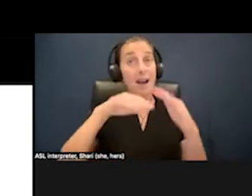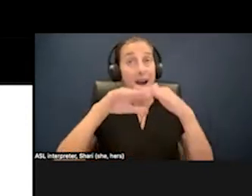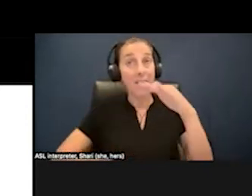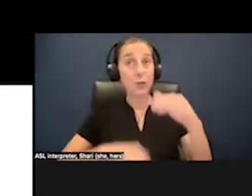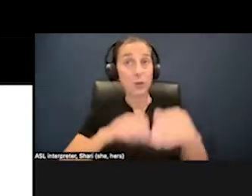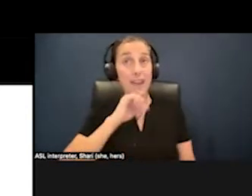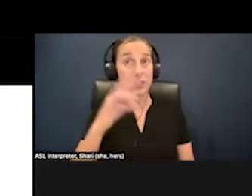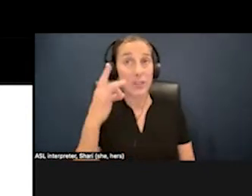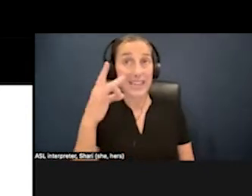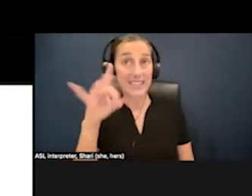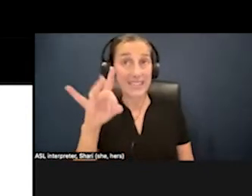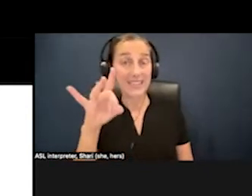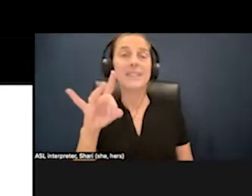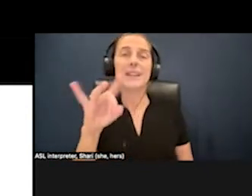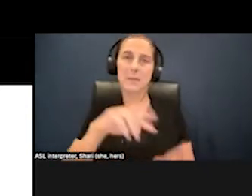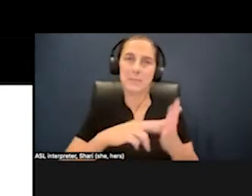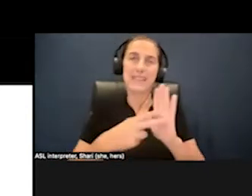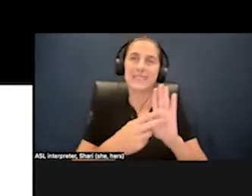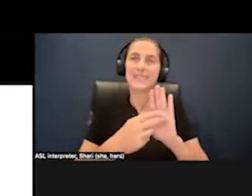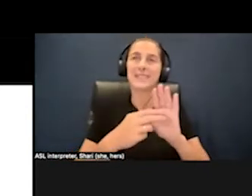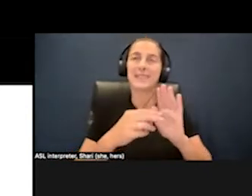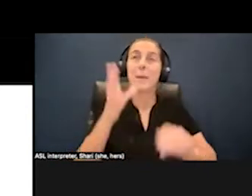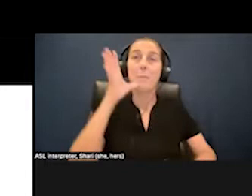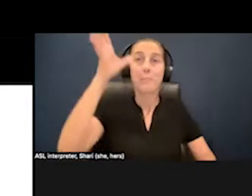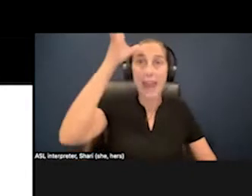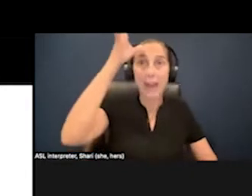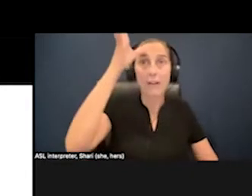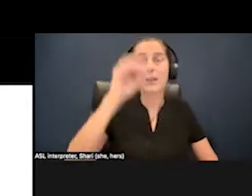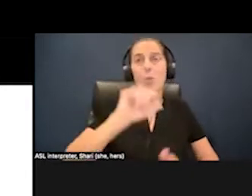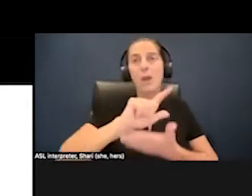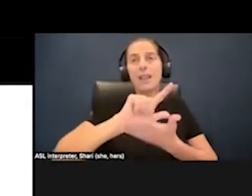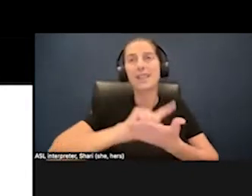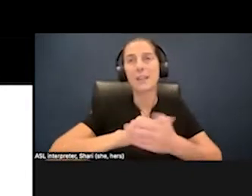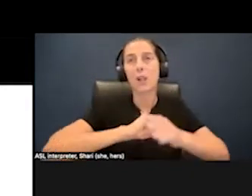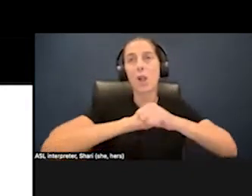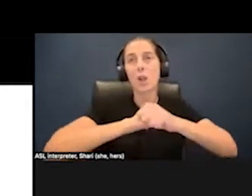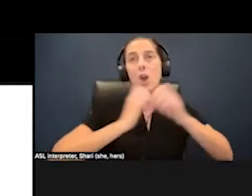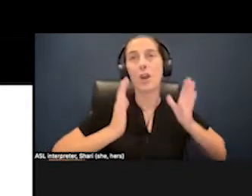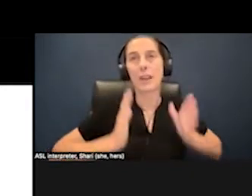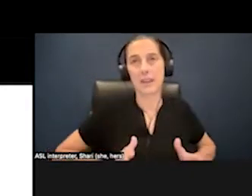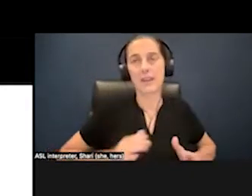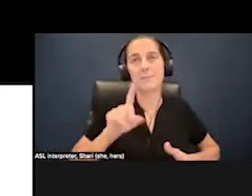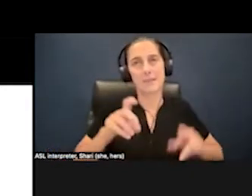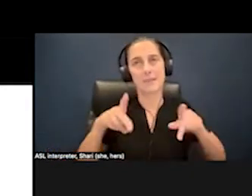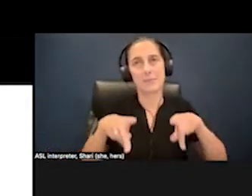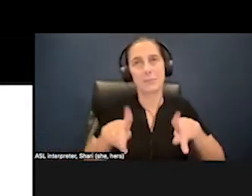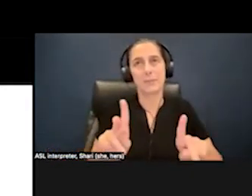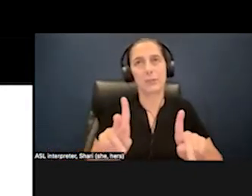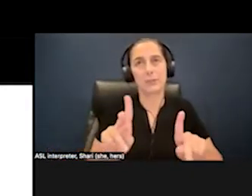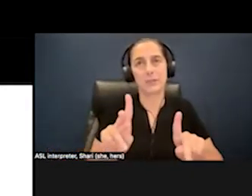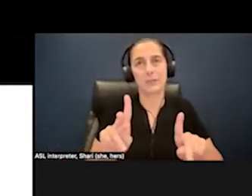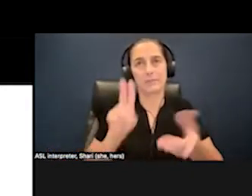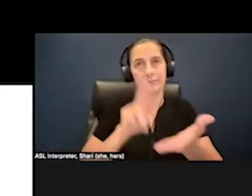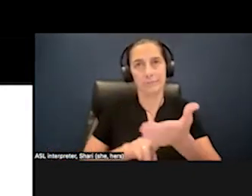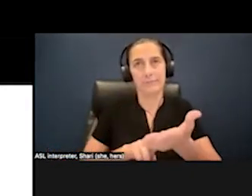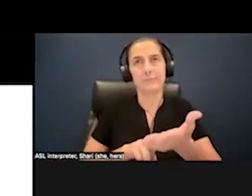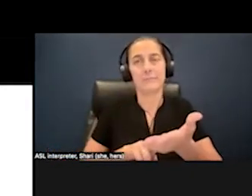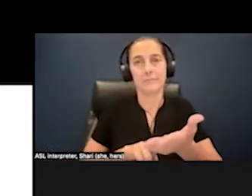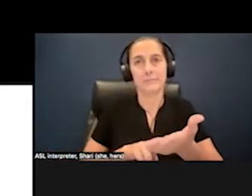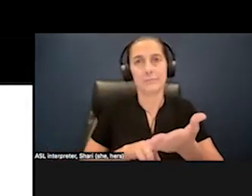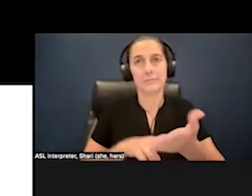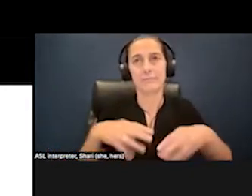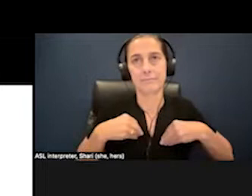guardians must consent to gender affirming hormone therapy. But